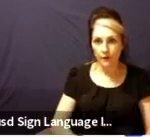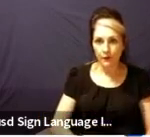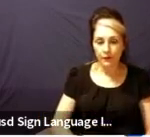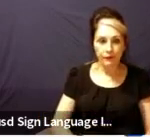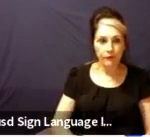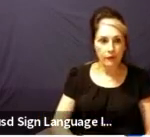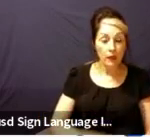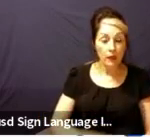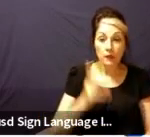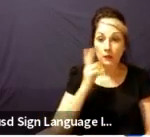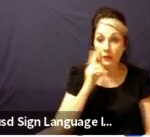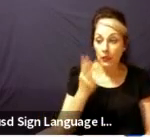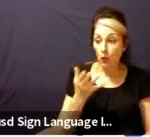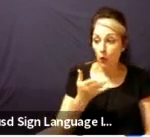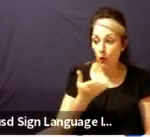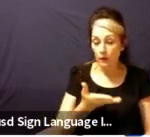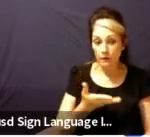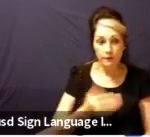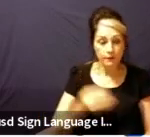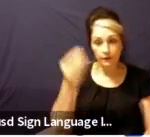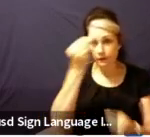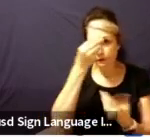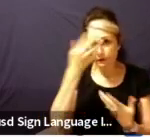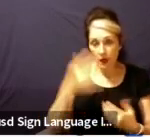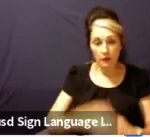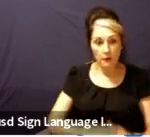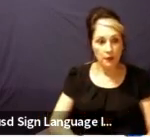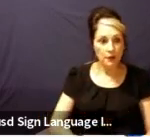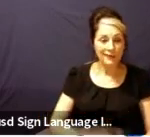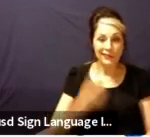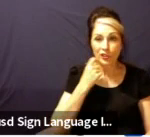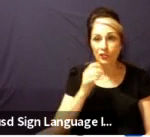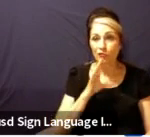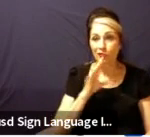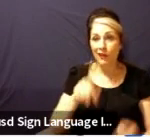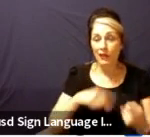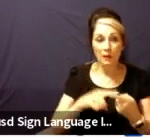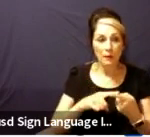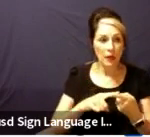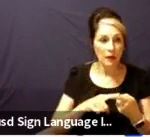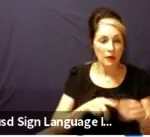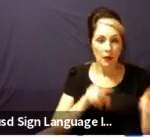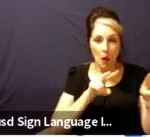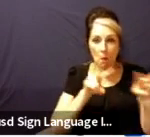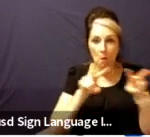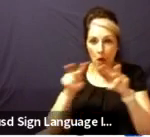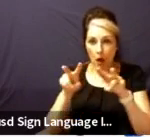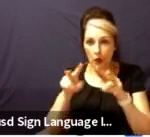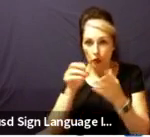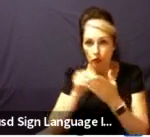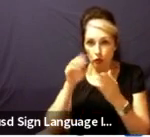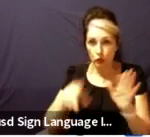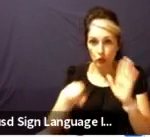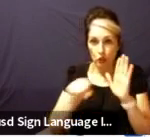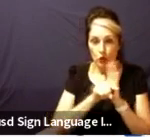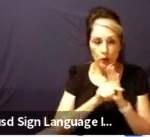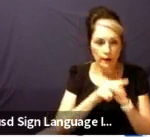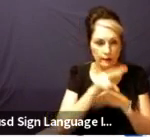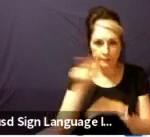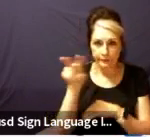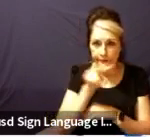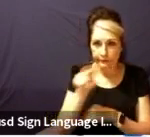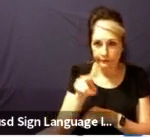And as you can see here, here's that information that I was just talking about where you can monitor the students' grades. So under